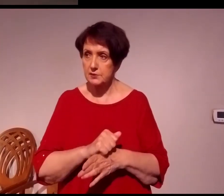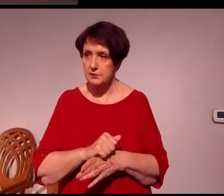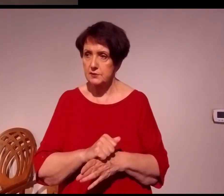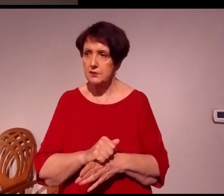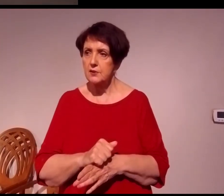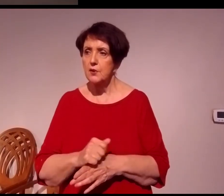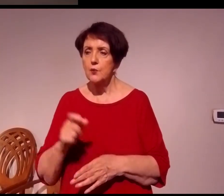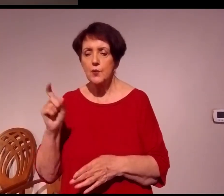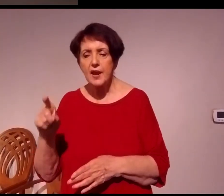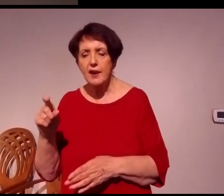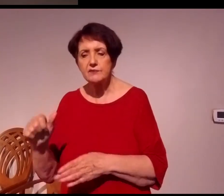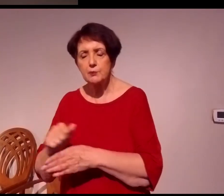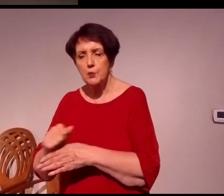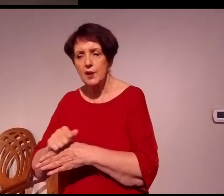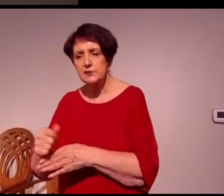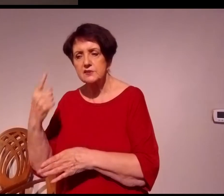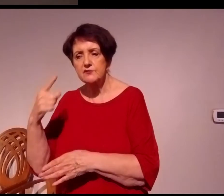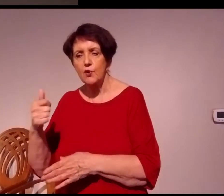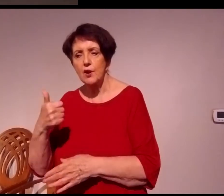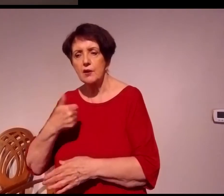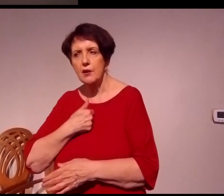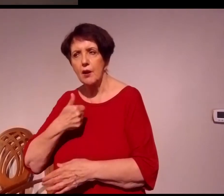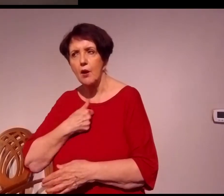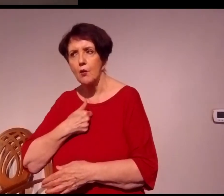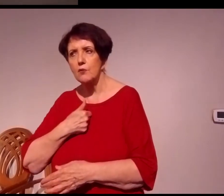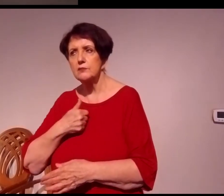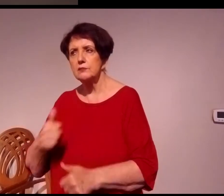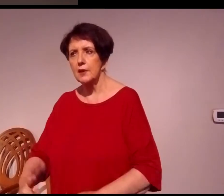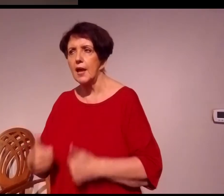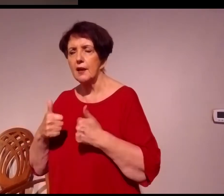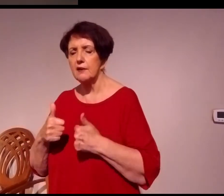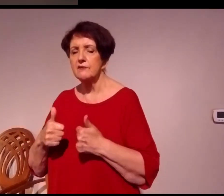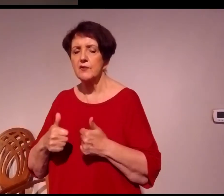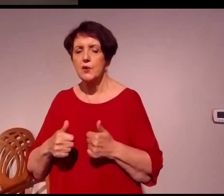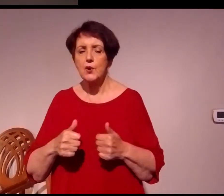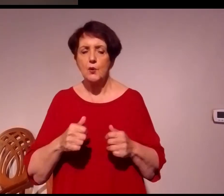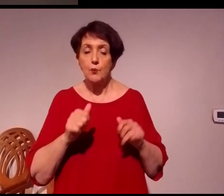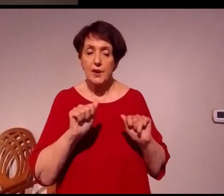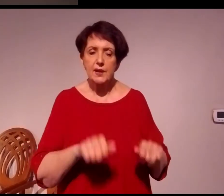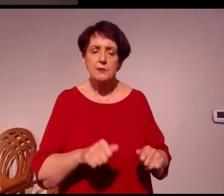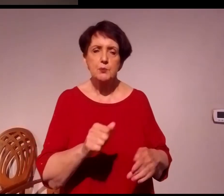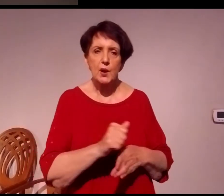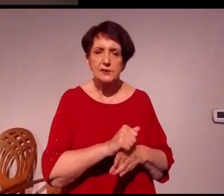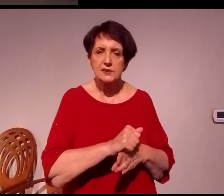for our own personal lives. We now get to practice for humanity.